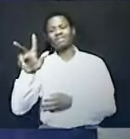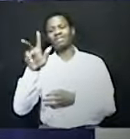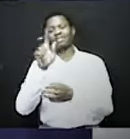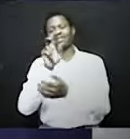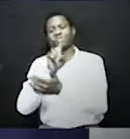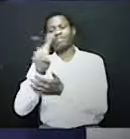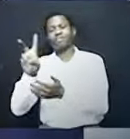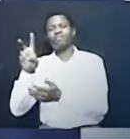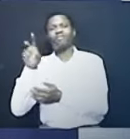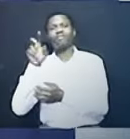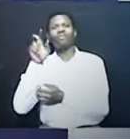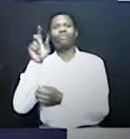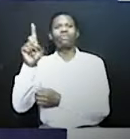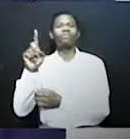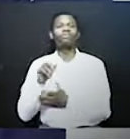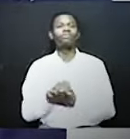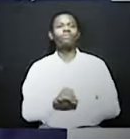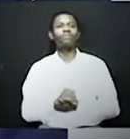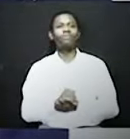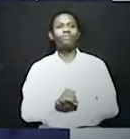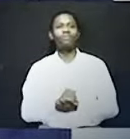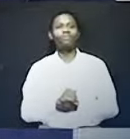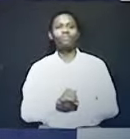63, verse 1.